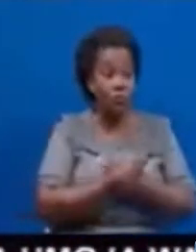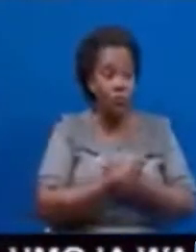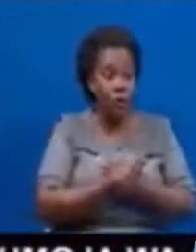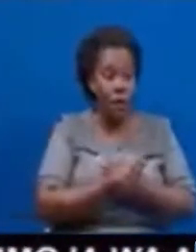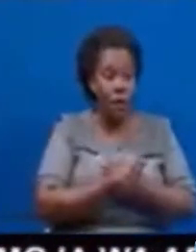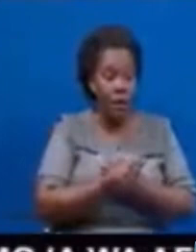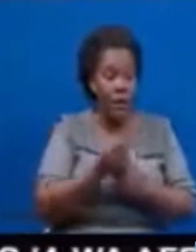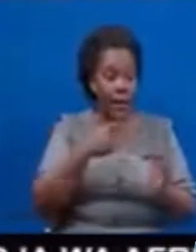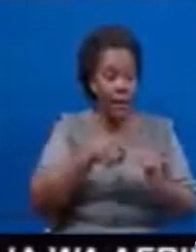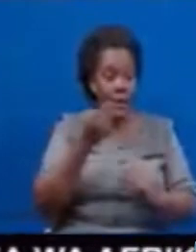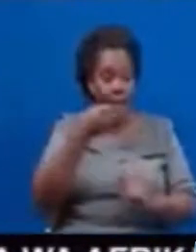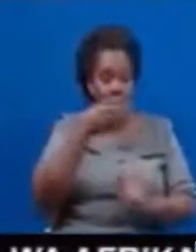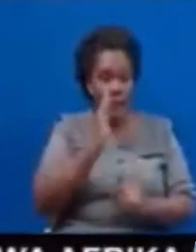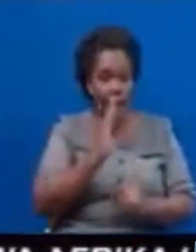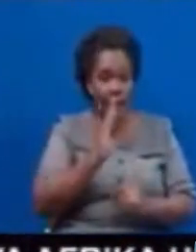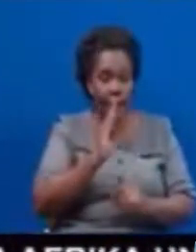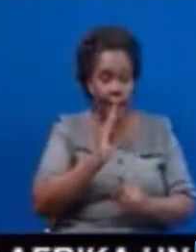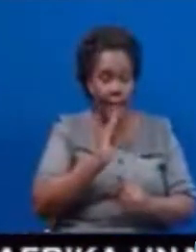not see Magufuli coming.